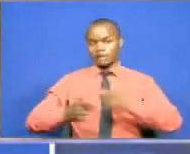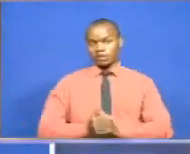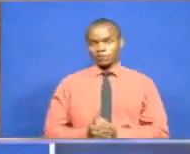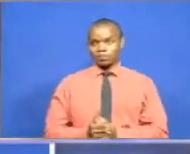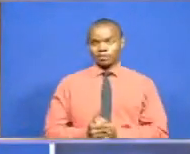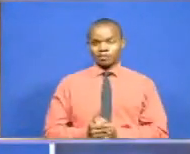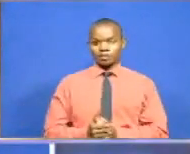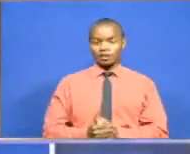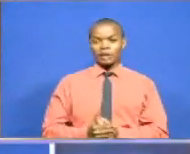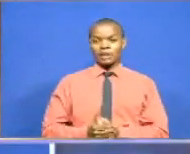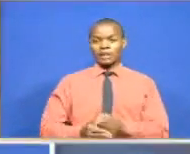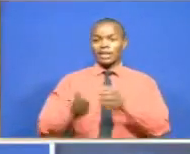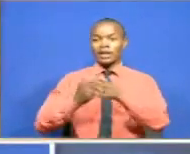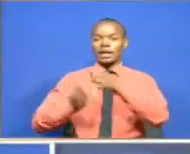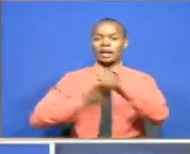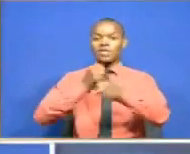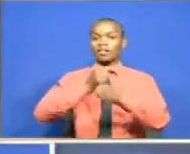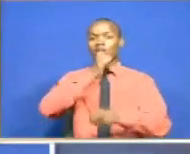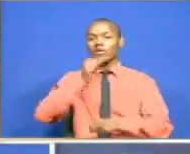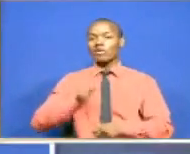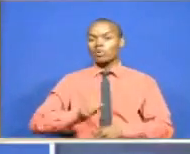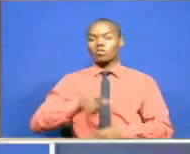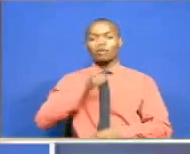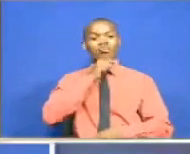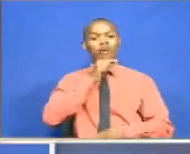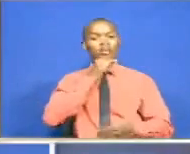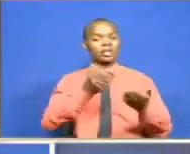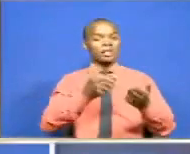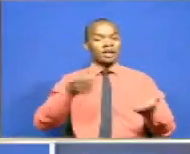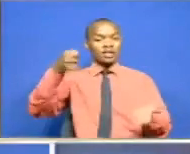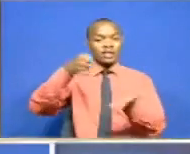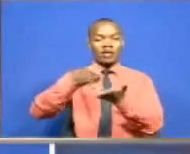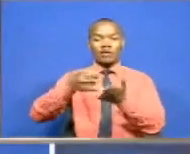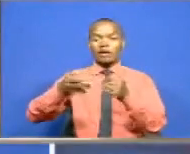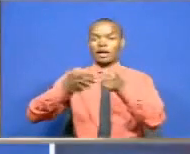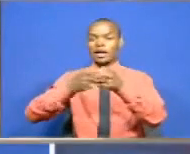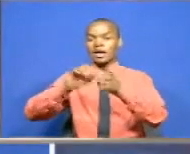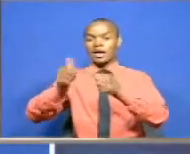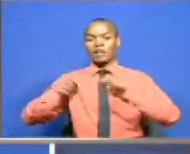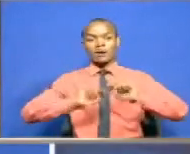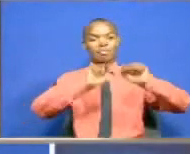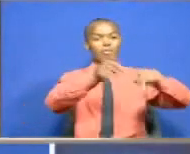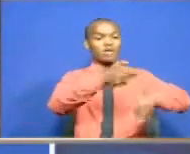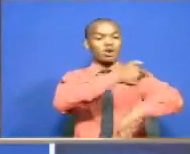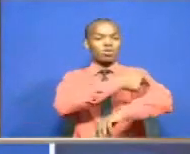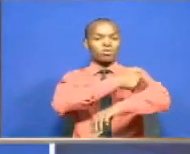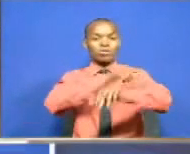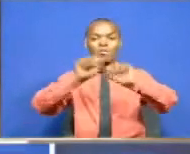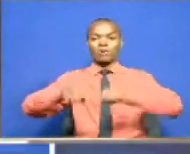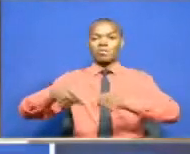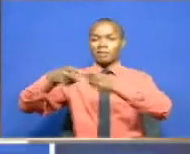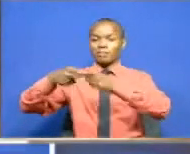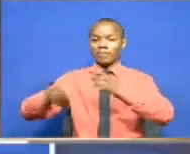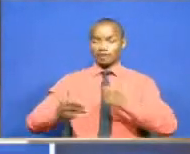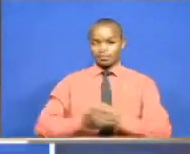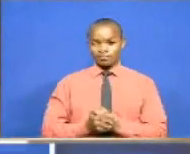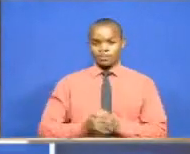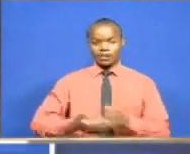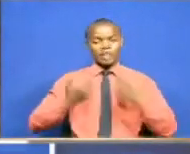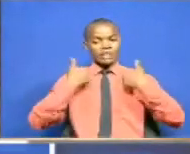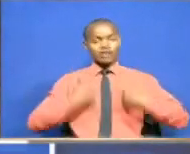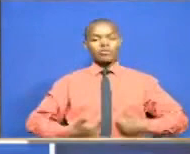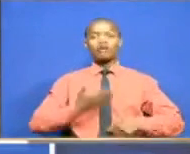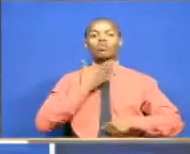boy is said to have been one among 5 others who had visited a hospital in Kakamega for the cut. Mimi ndio nilitamani sana sisi atairi mtoke